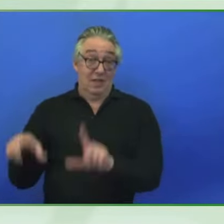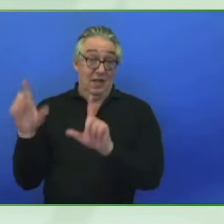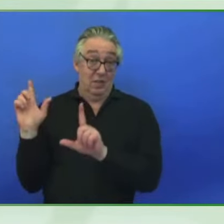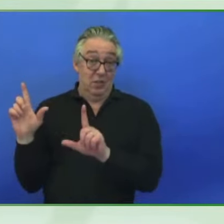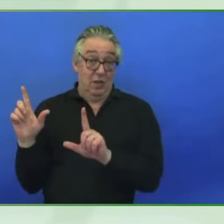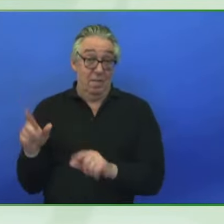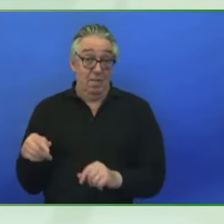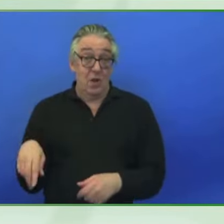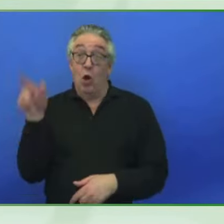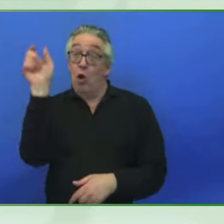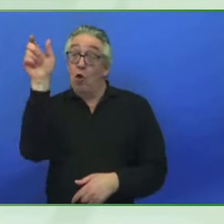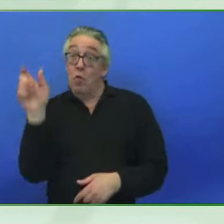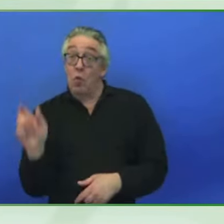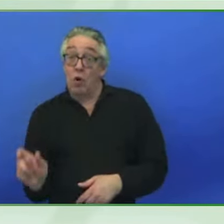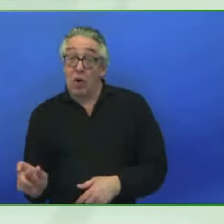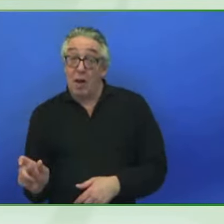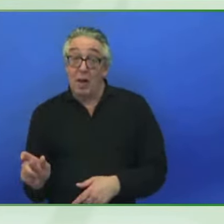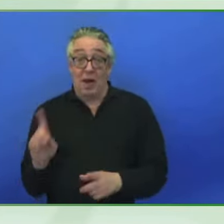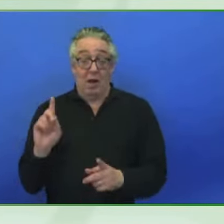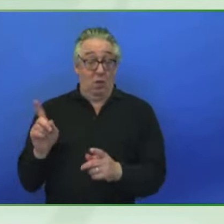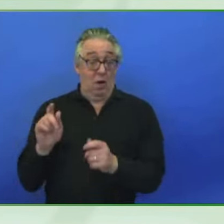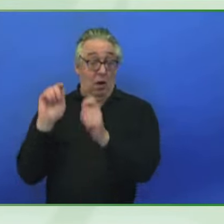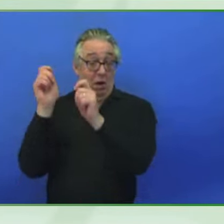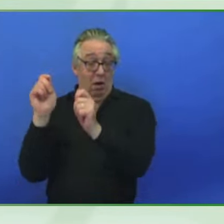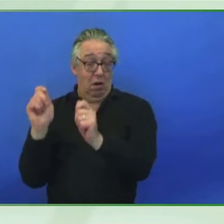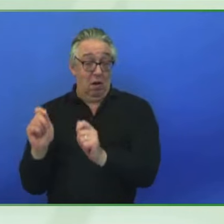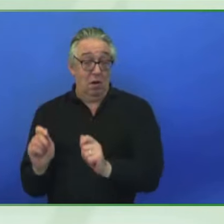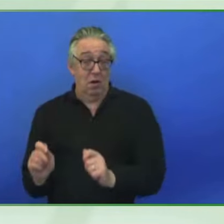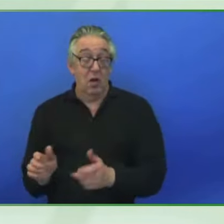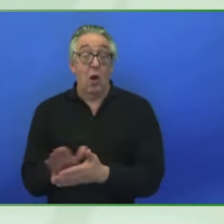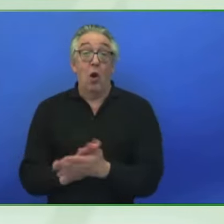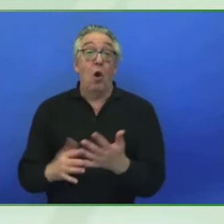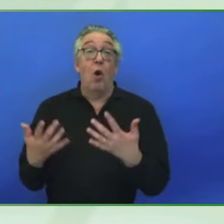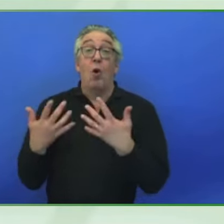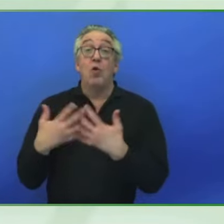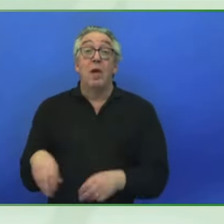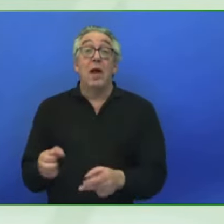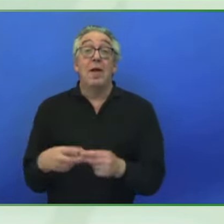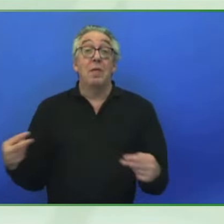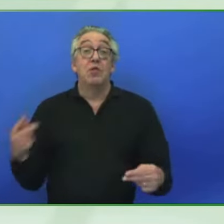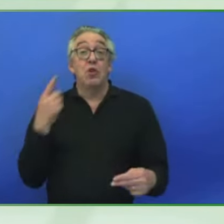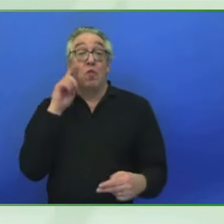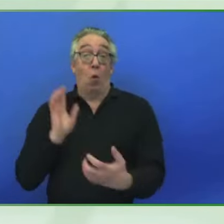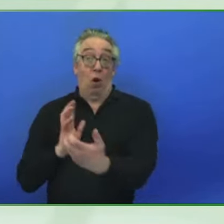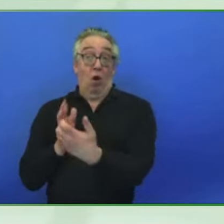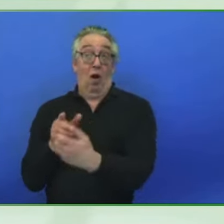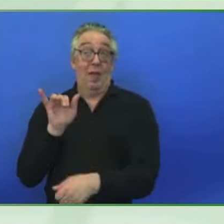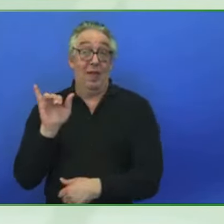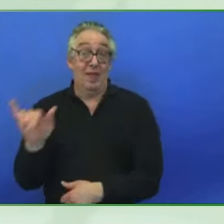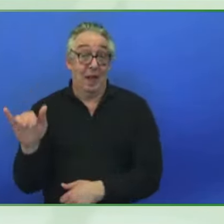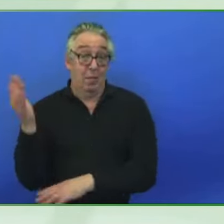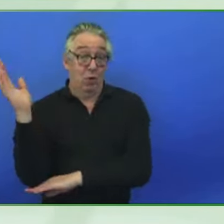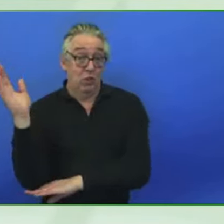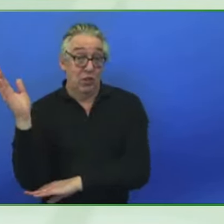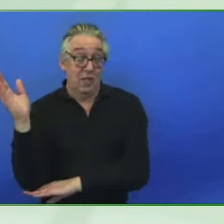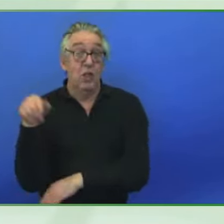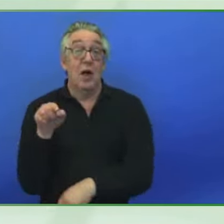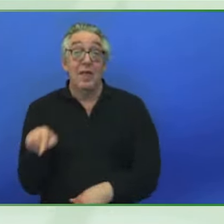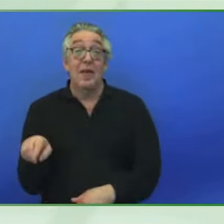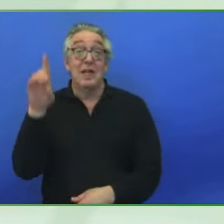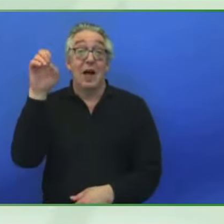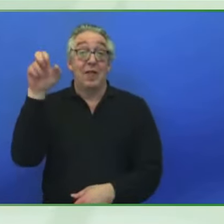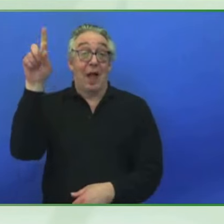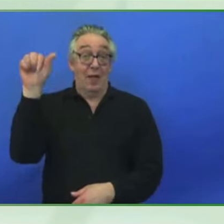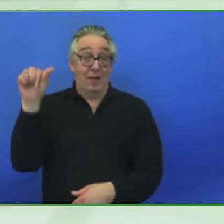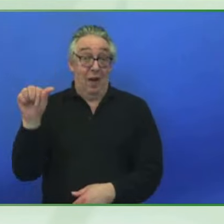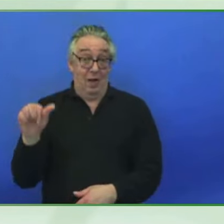and then optimizes the automated captions for that presentation that you're giving. Well, that's data. That's not speech to